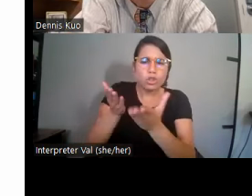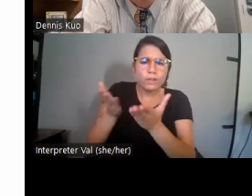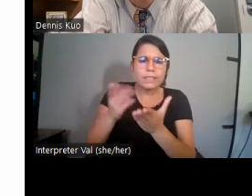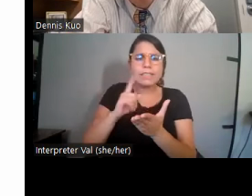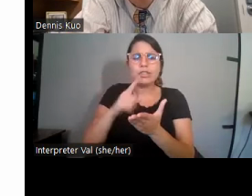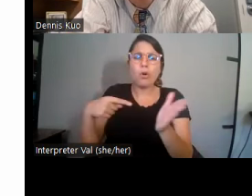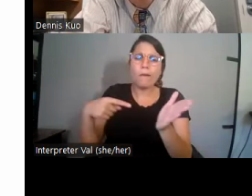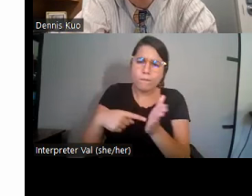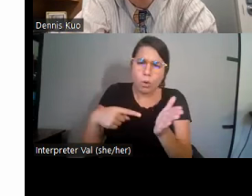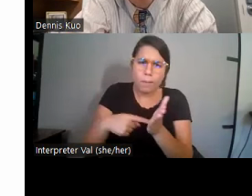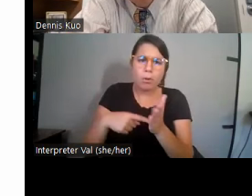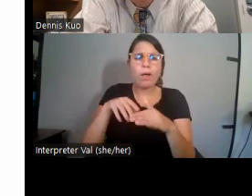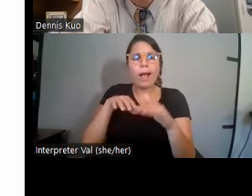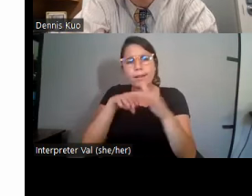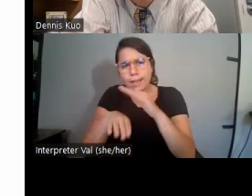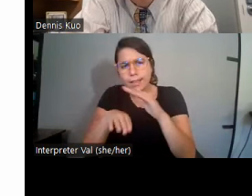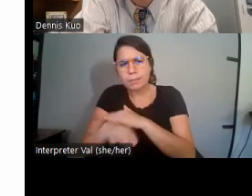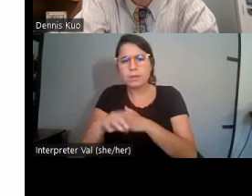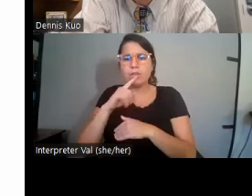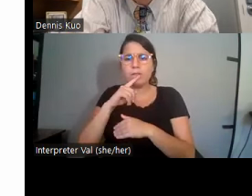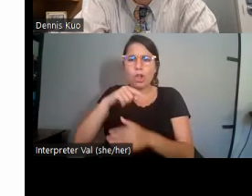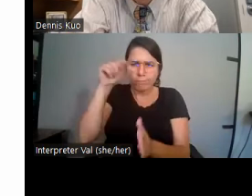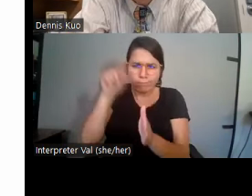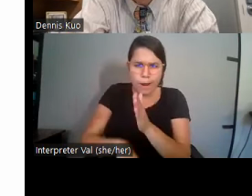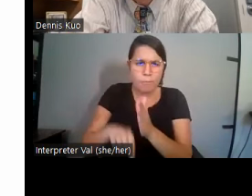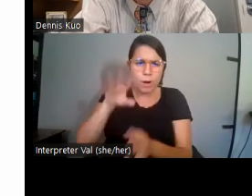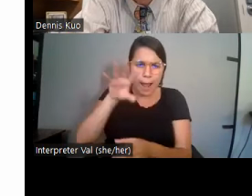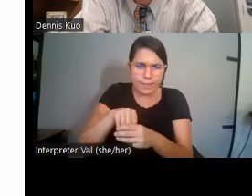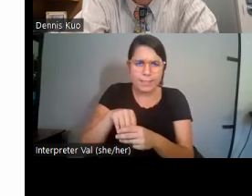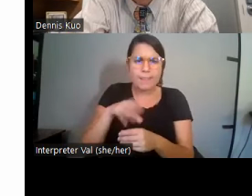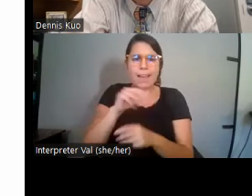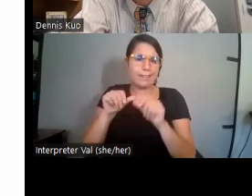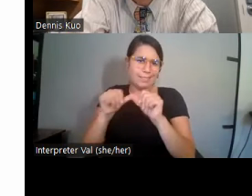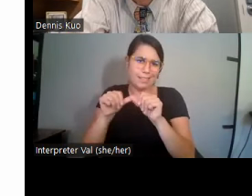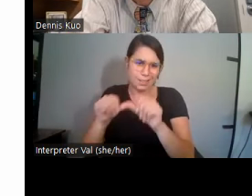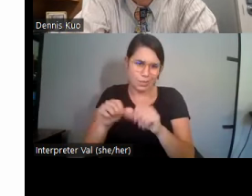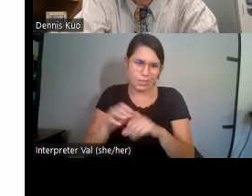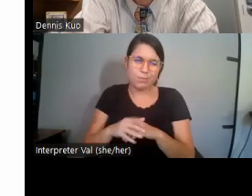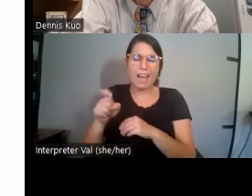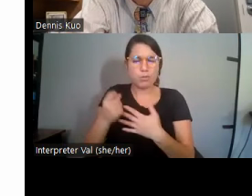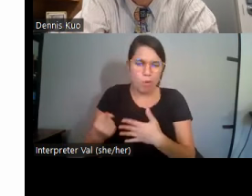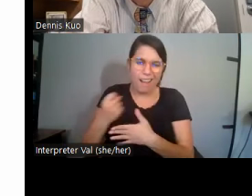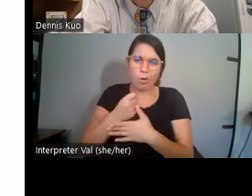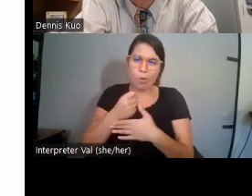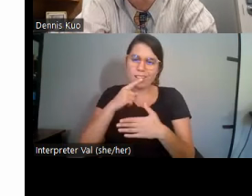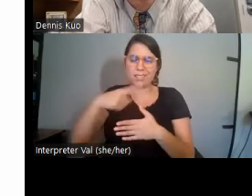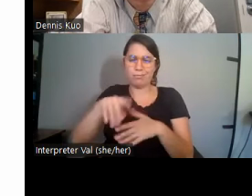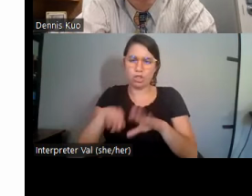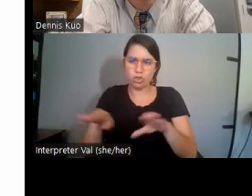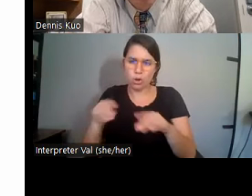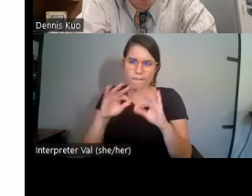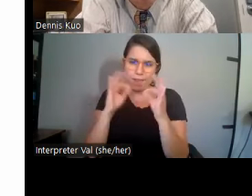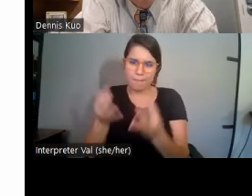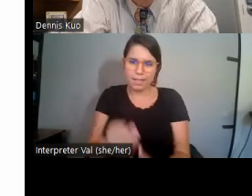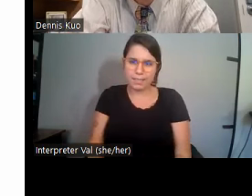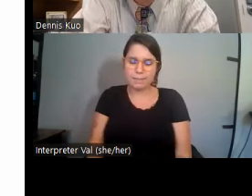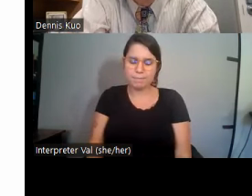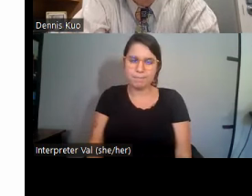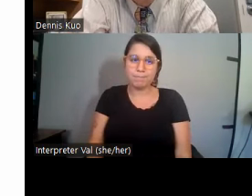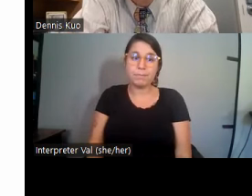comprehensive, and continuous, and they prioritize the well-being of children and youth with special healthcare needs and families. With the